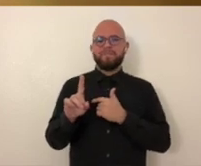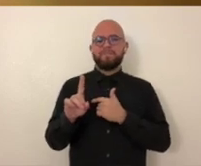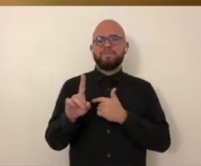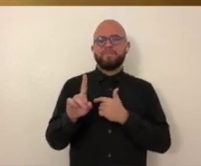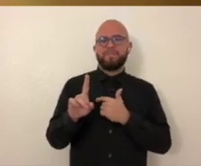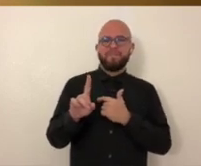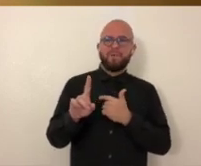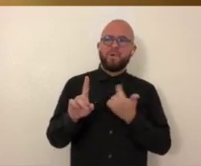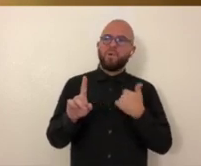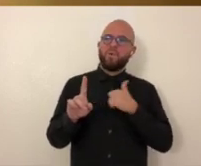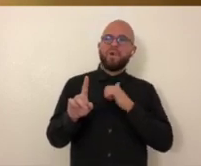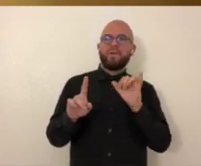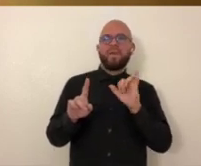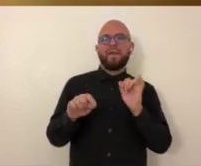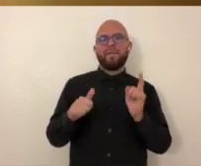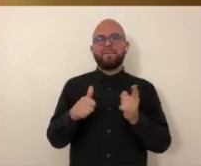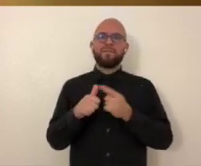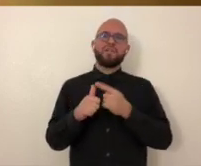like we're